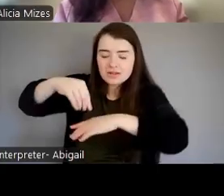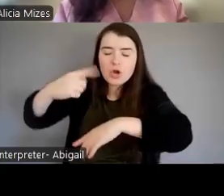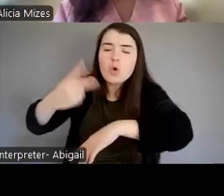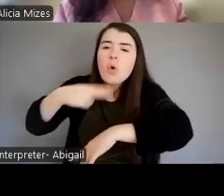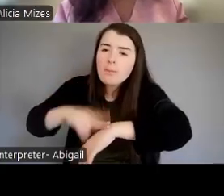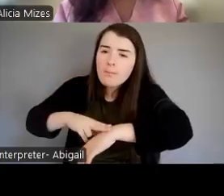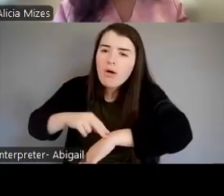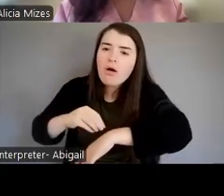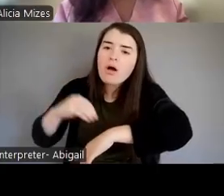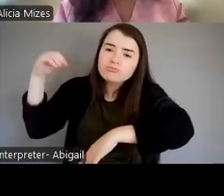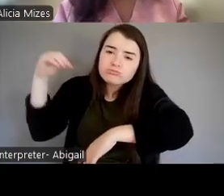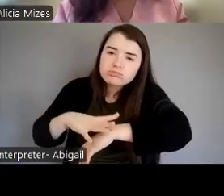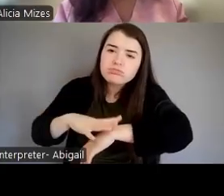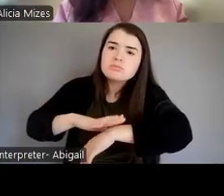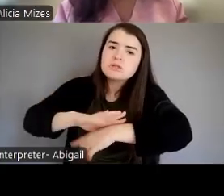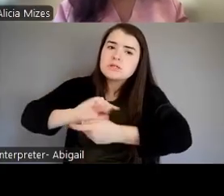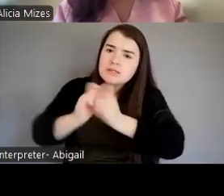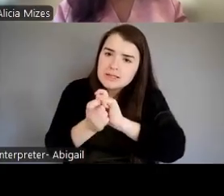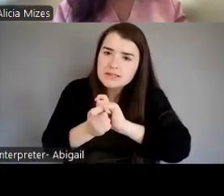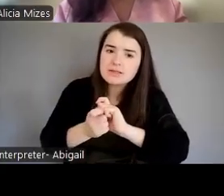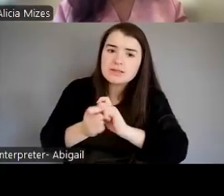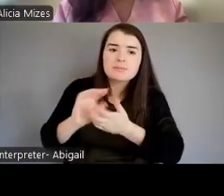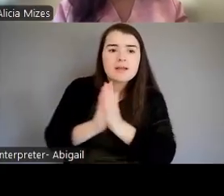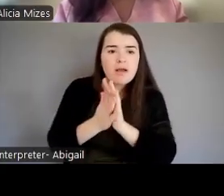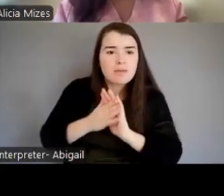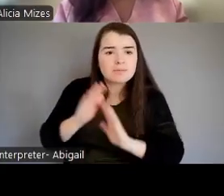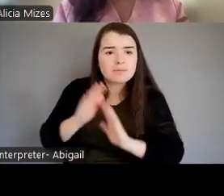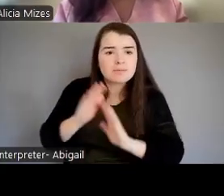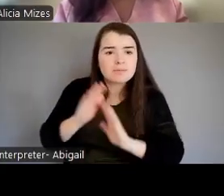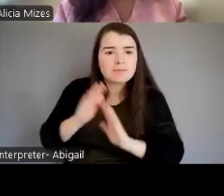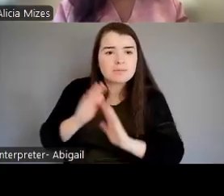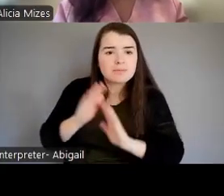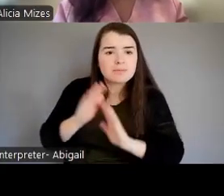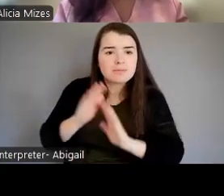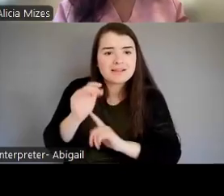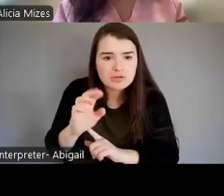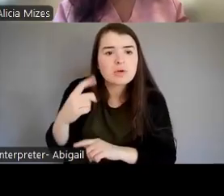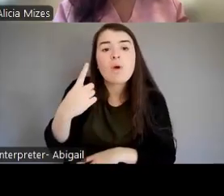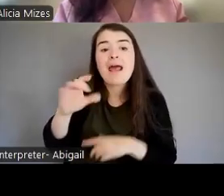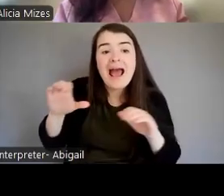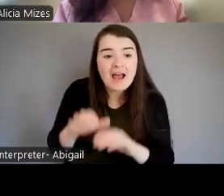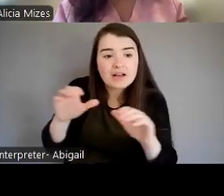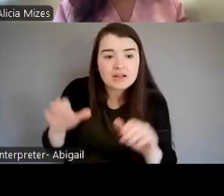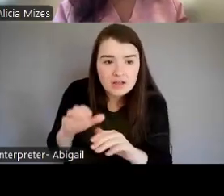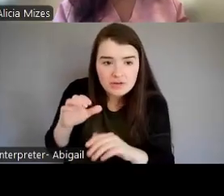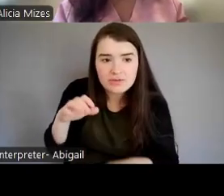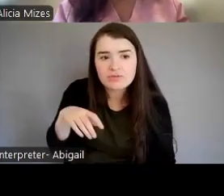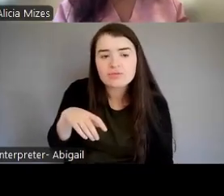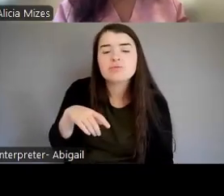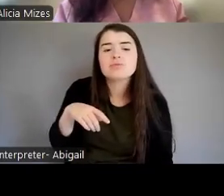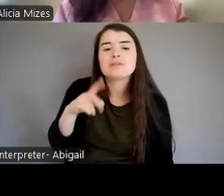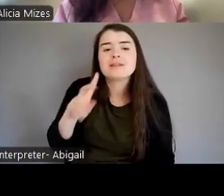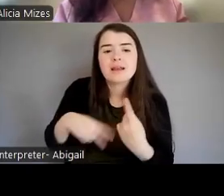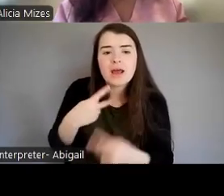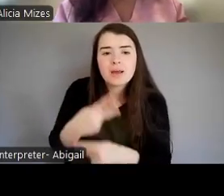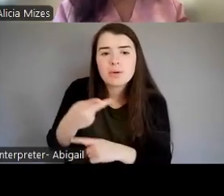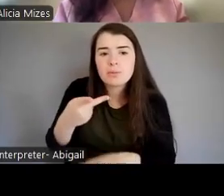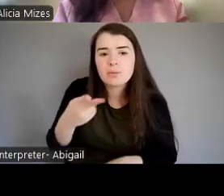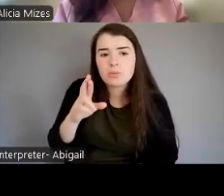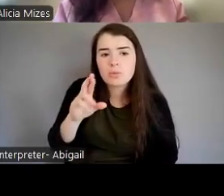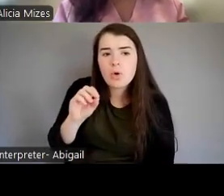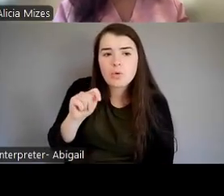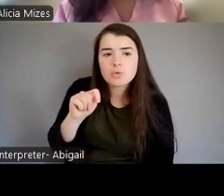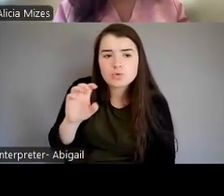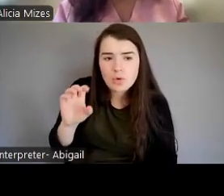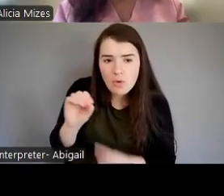So you can get activating mutations, which are called proto-oncogenes. These are basically genes that are going to drive cell pathways of excessive